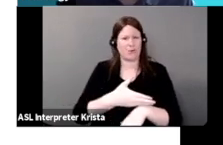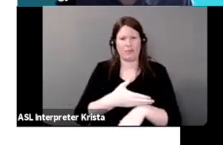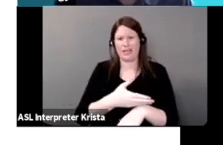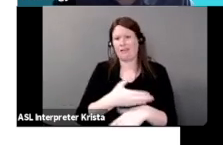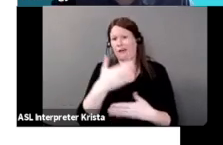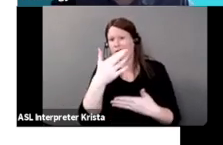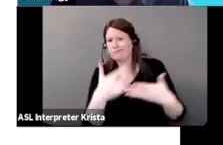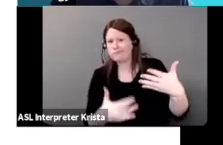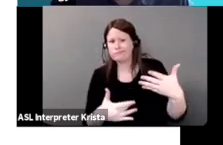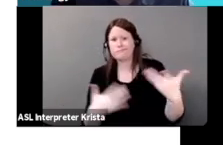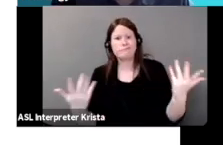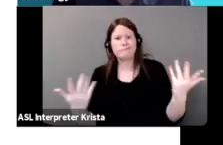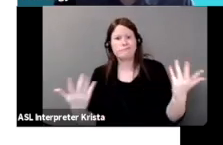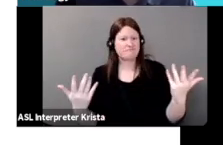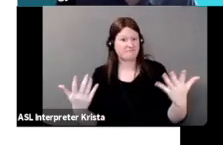be considered patentable.